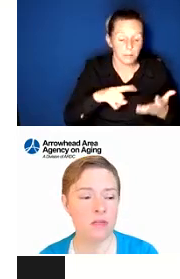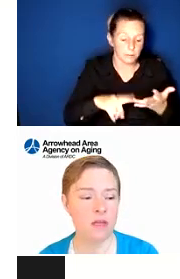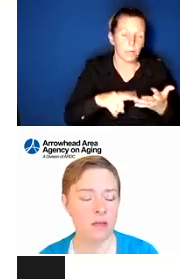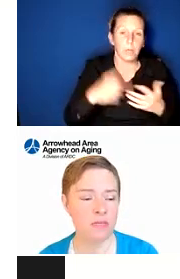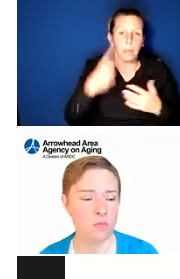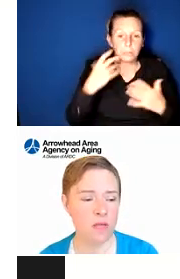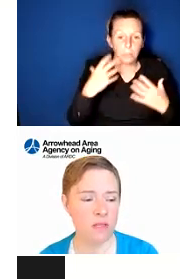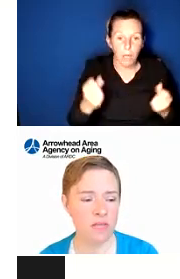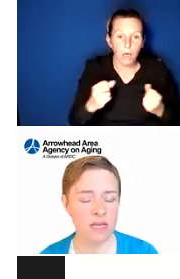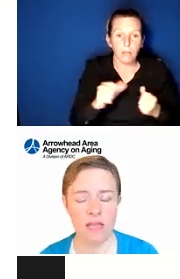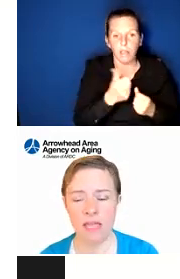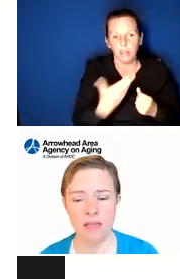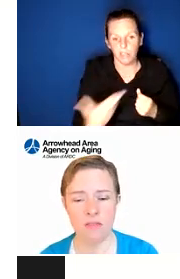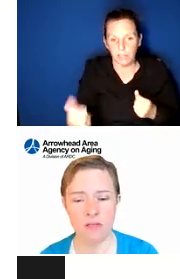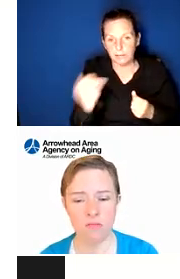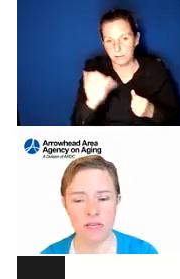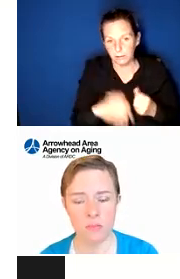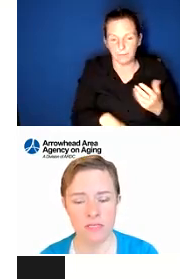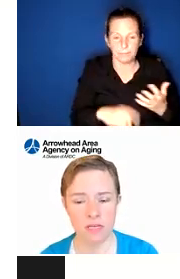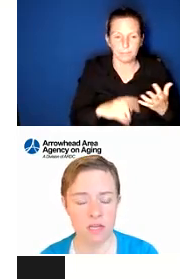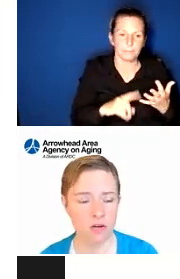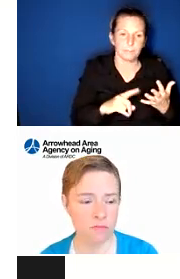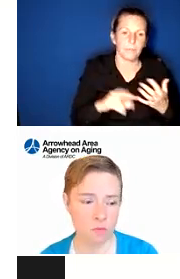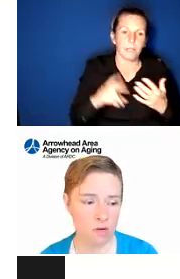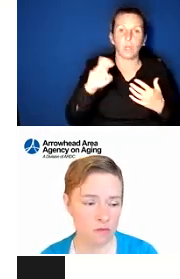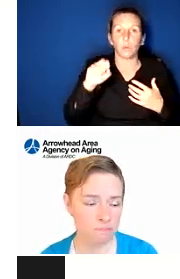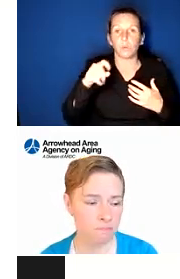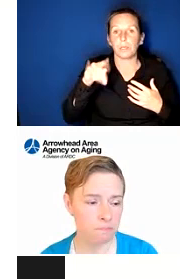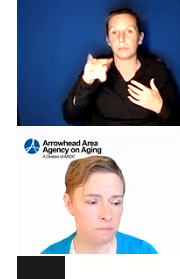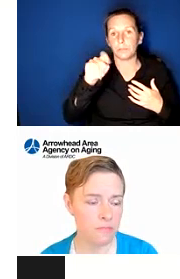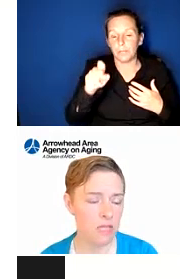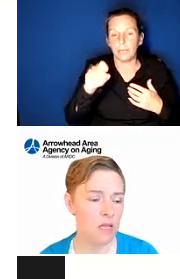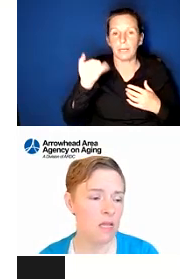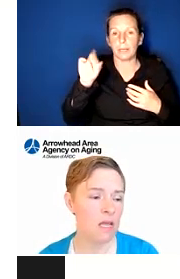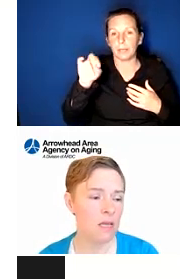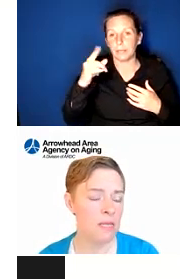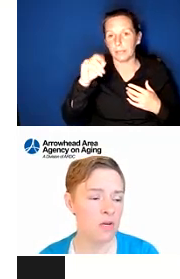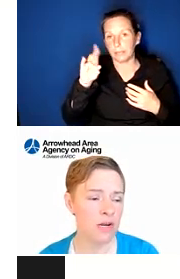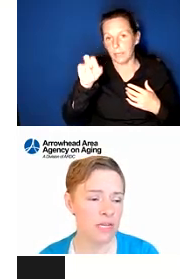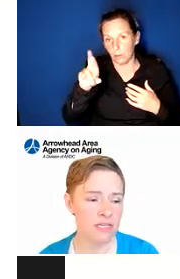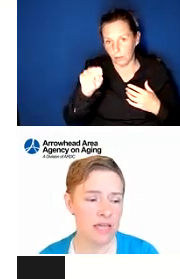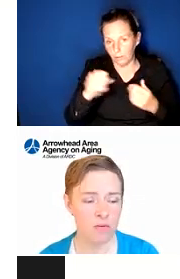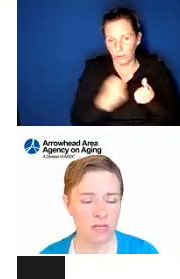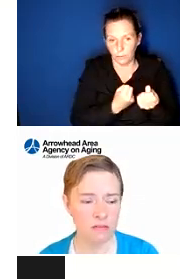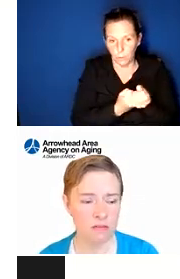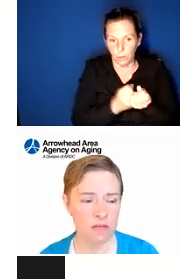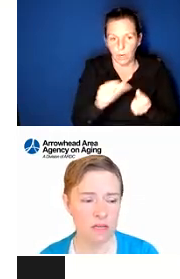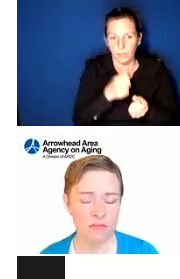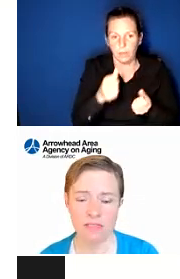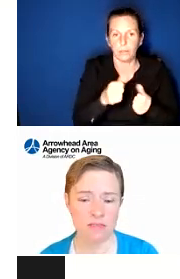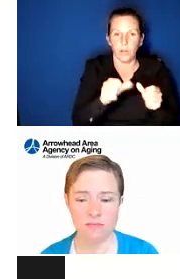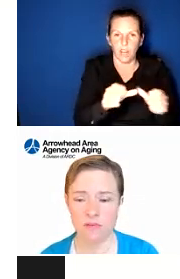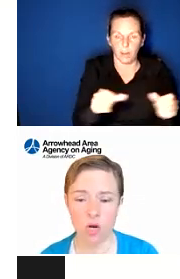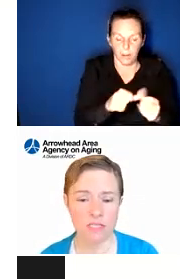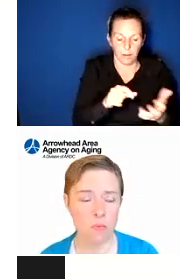that as well under that, and respite and caregiver work. Another area is housing.